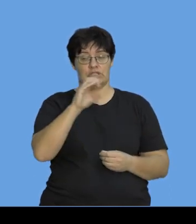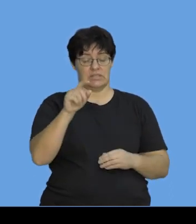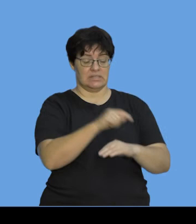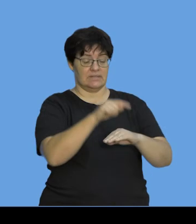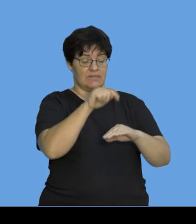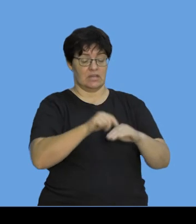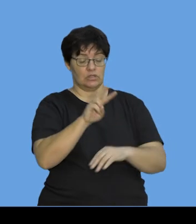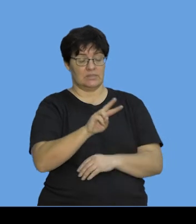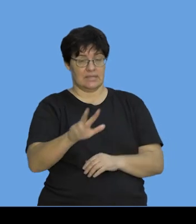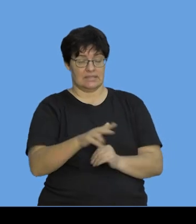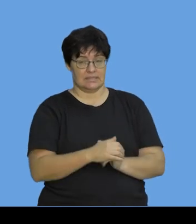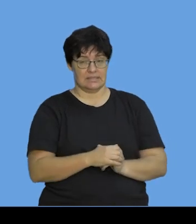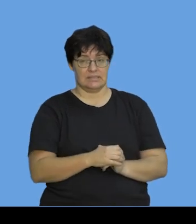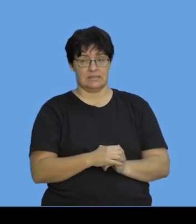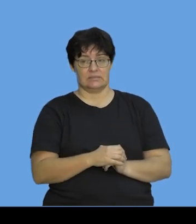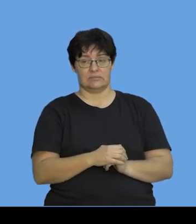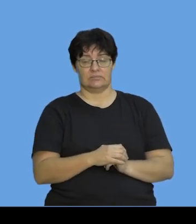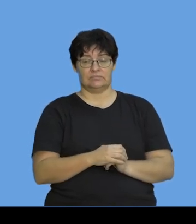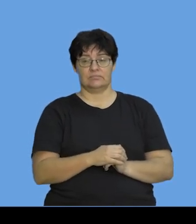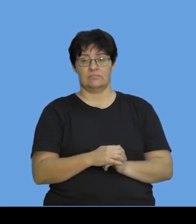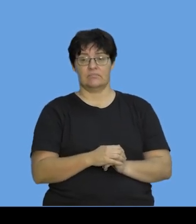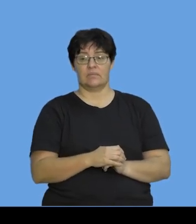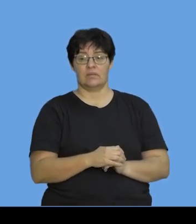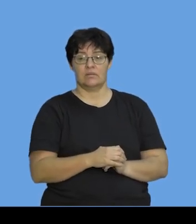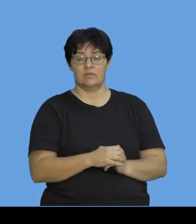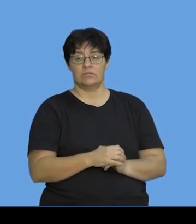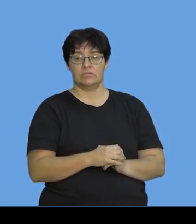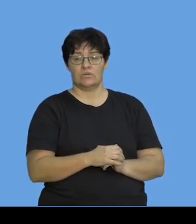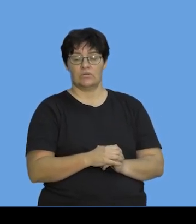28. Okay, this is the actual number of moles, so which is